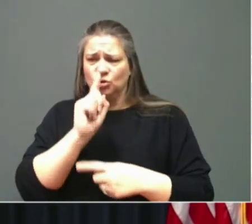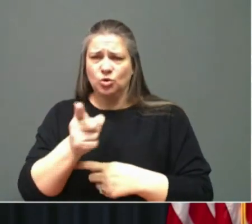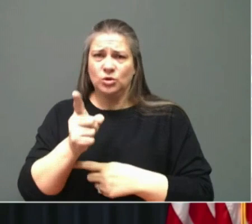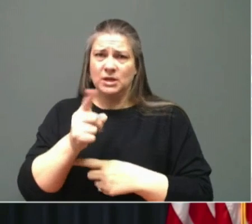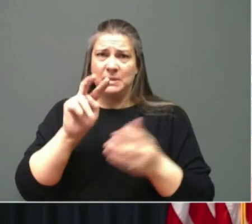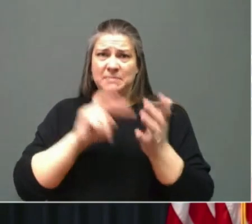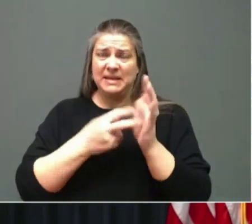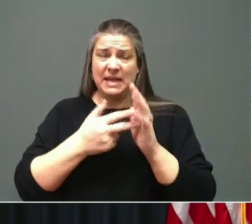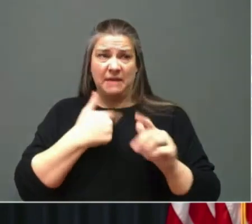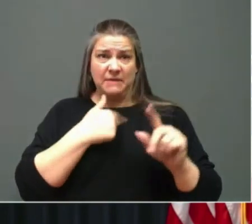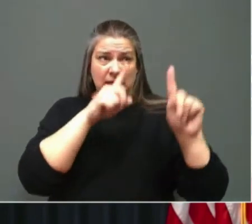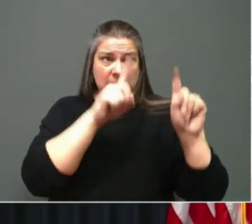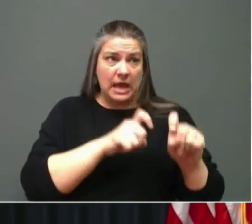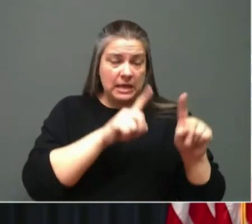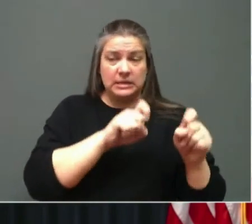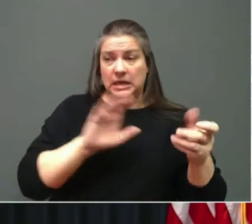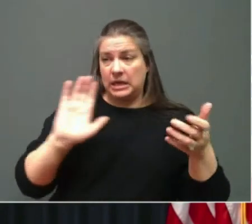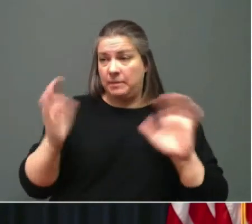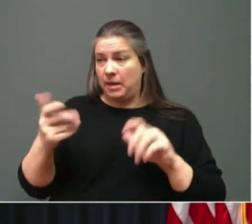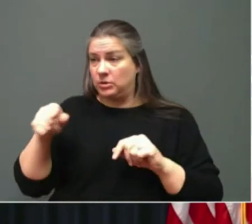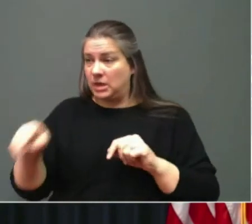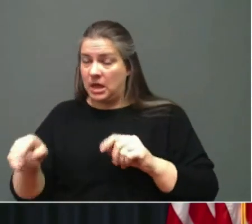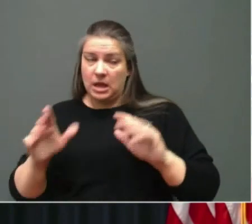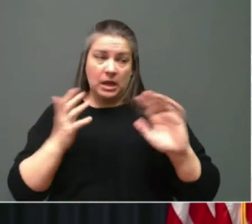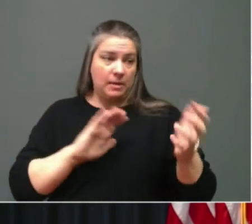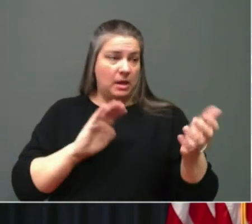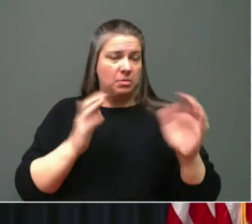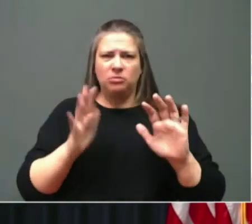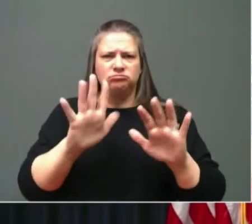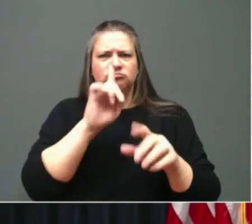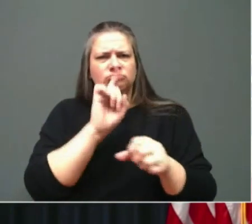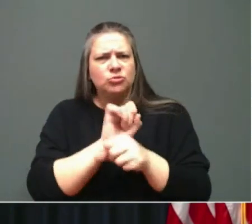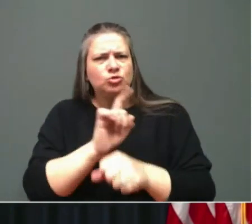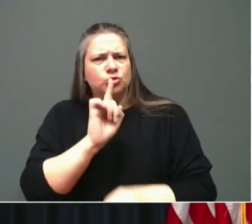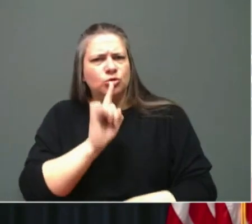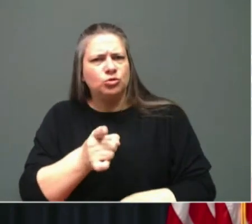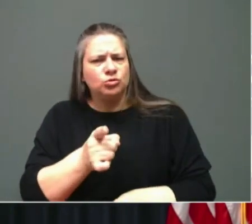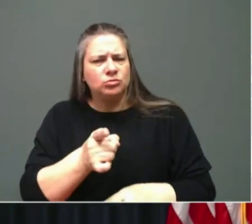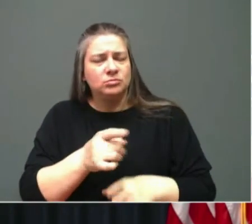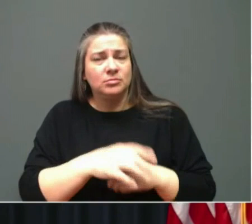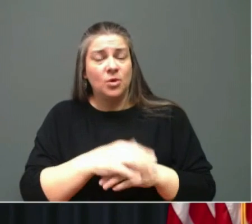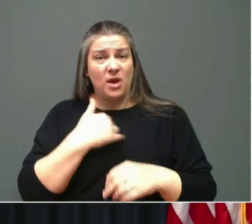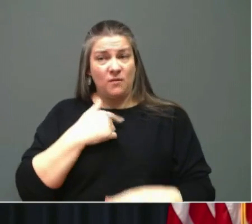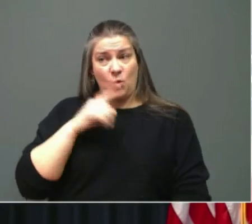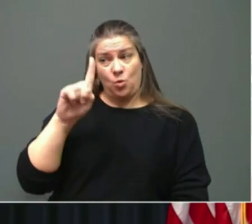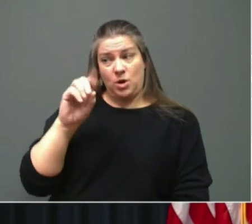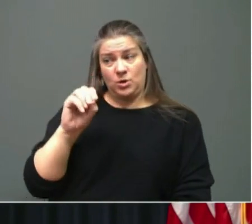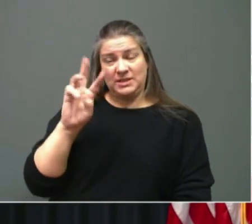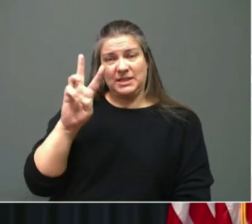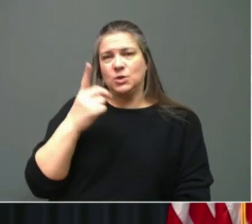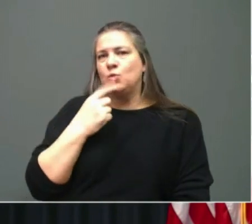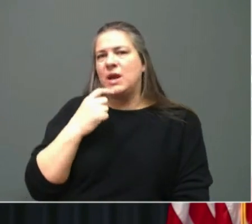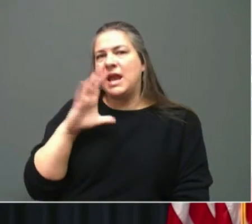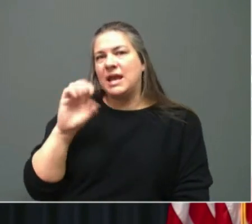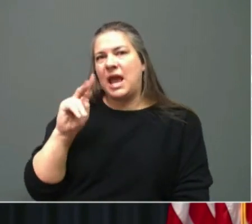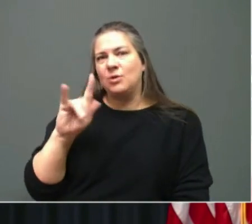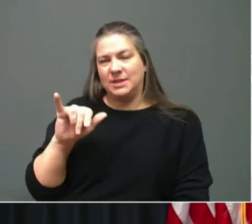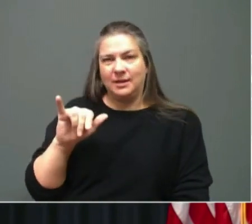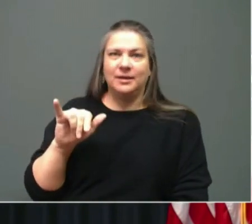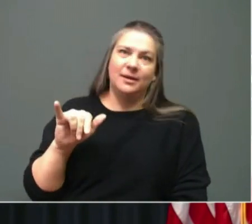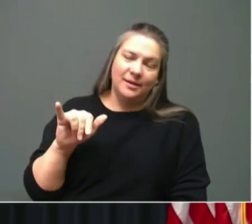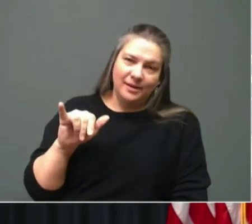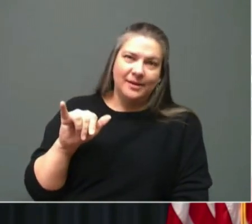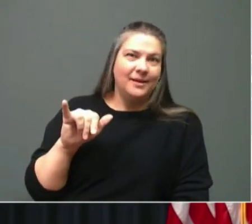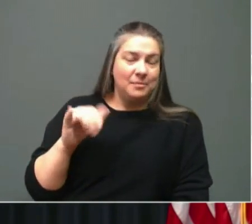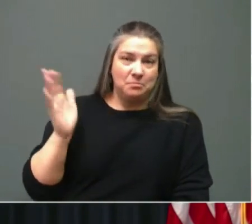are. We're seeing a decrease in the virus. We only have 106 red counties right now. That's the fewest we've had in a while. We